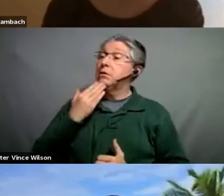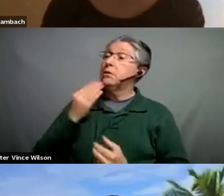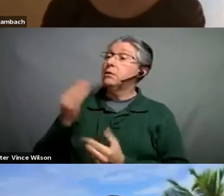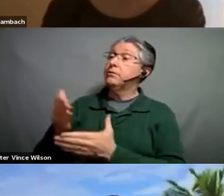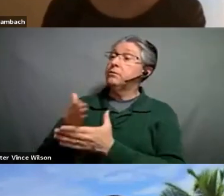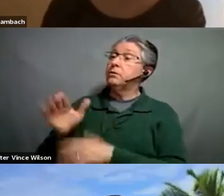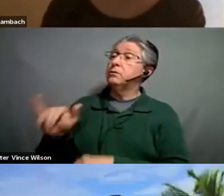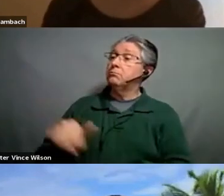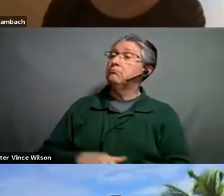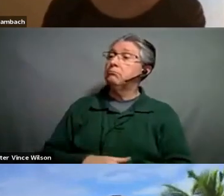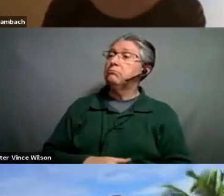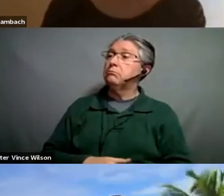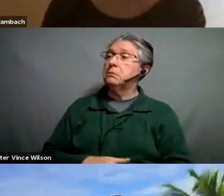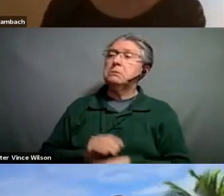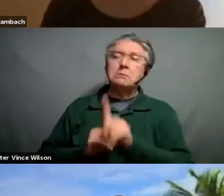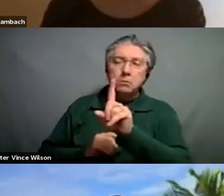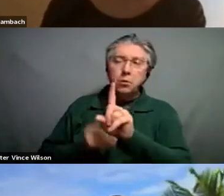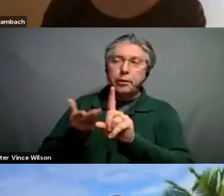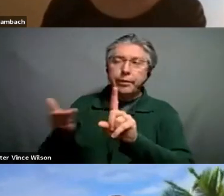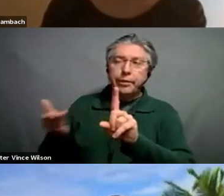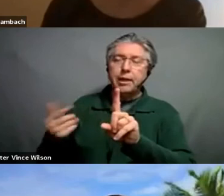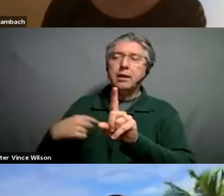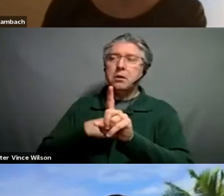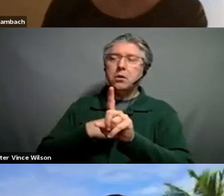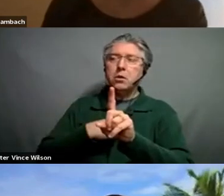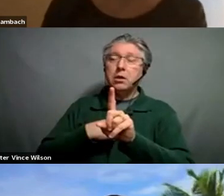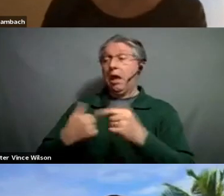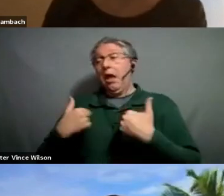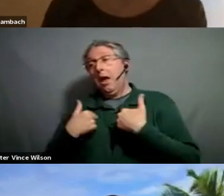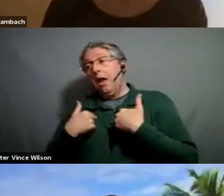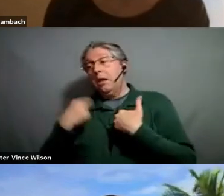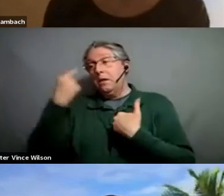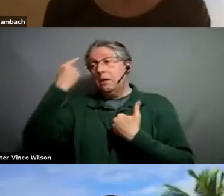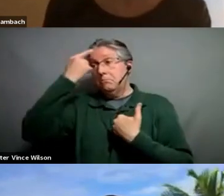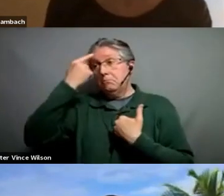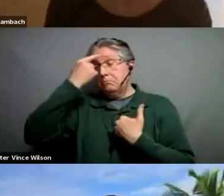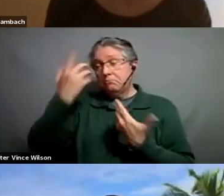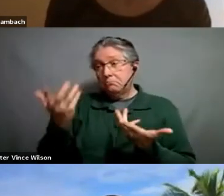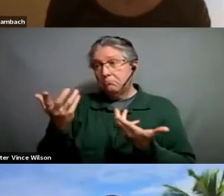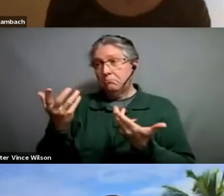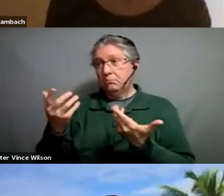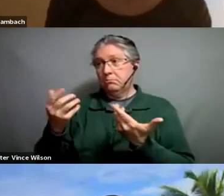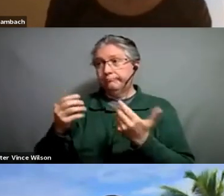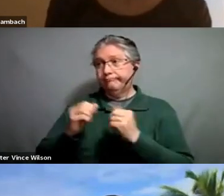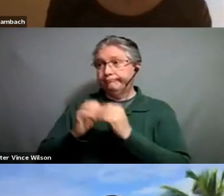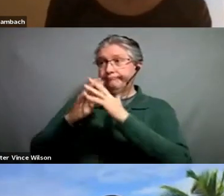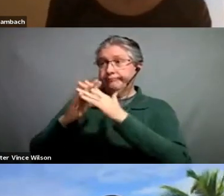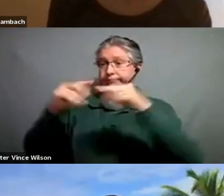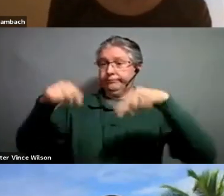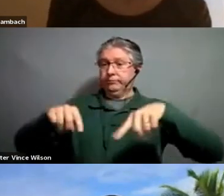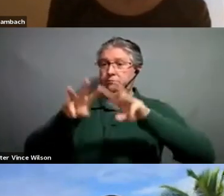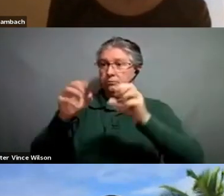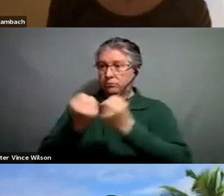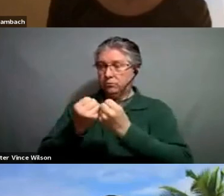Thanks for sharing. One thing that we kind of thought about, or one thing I thought about when I was creating this workshop,